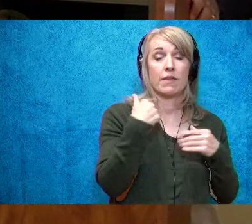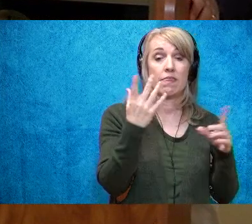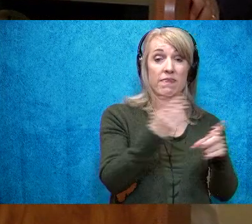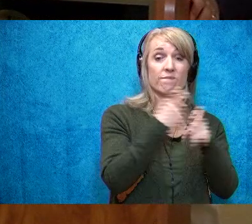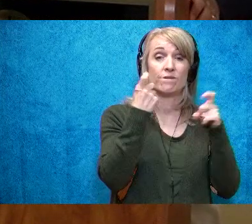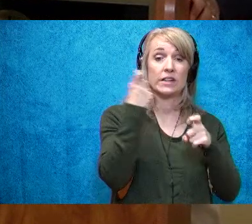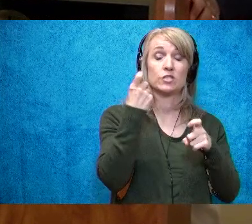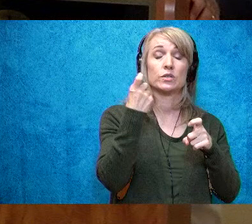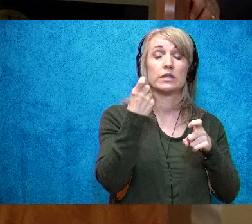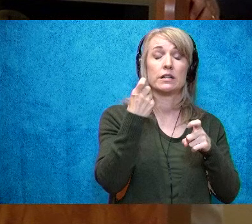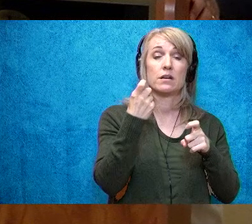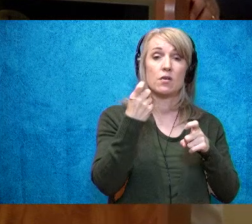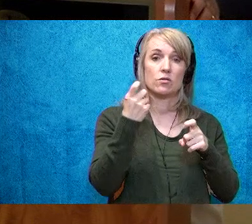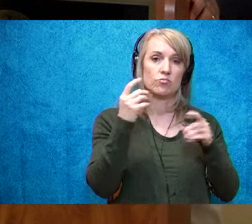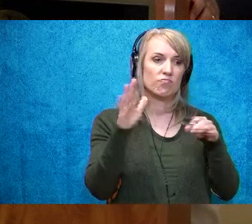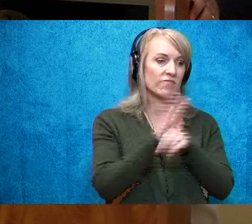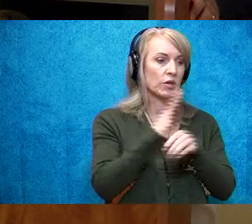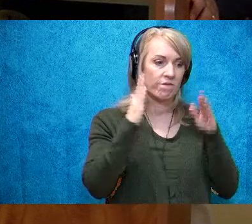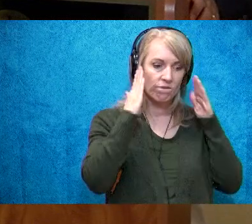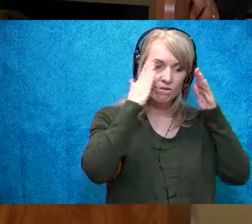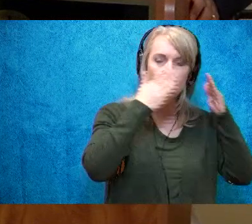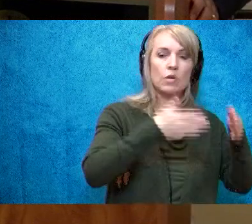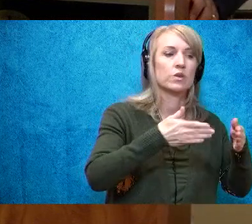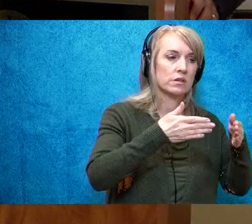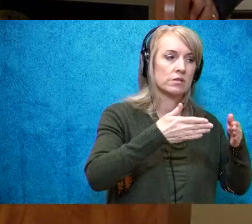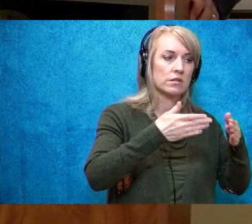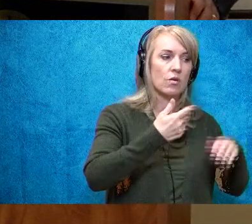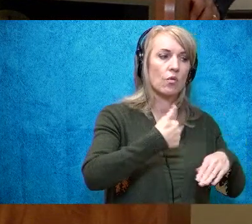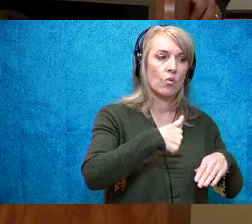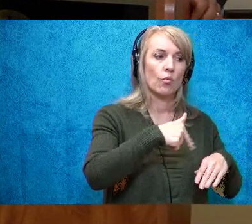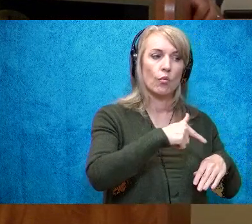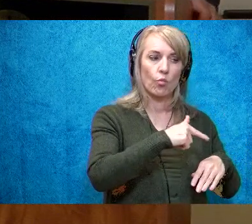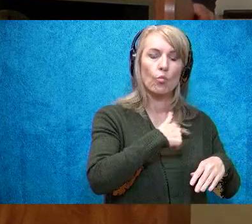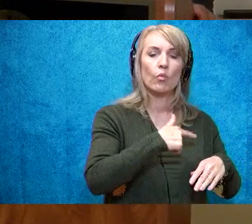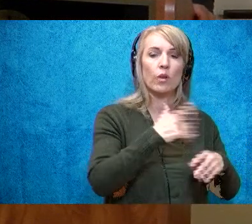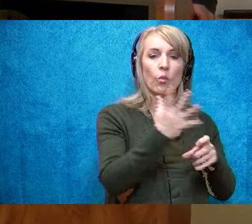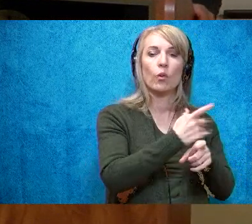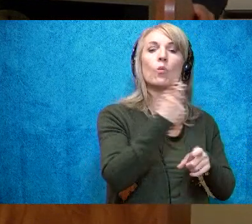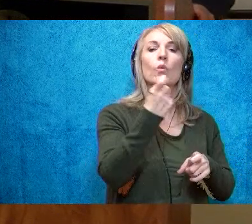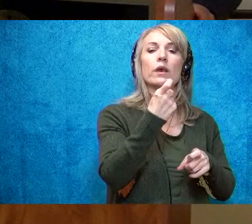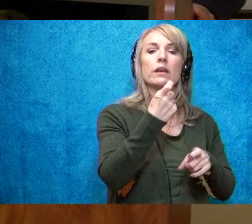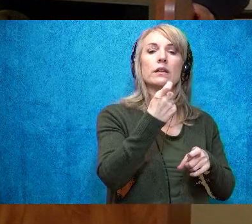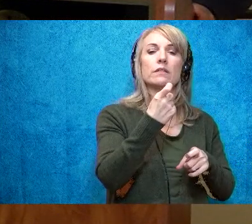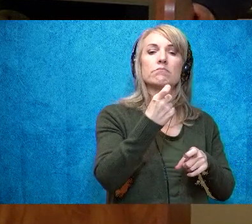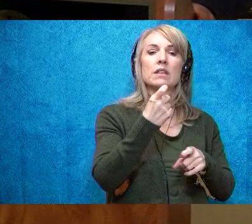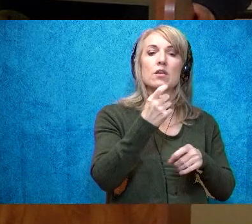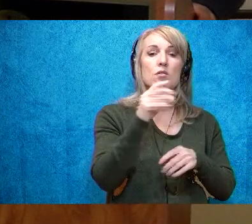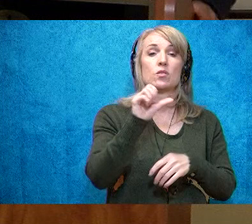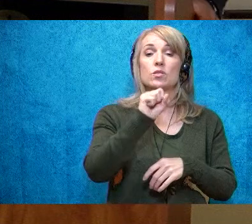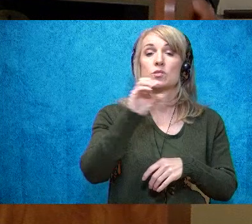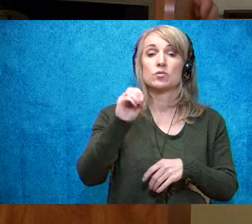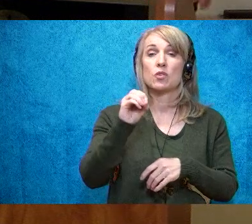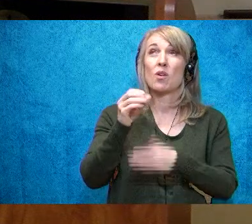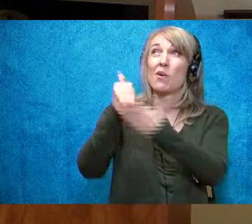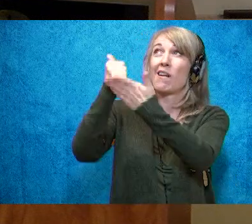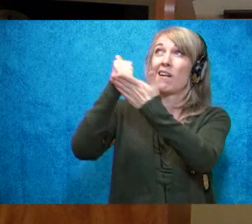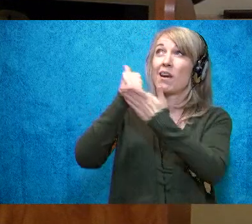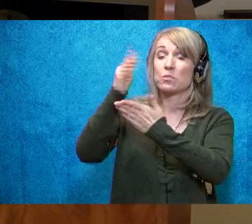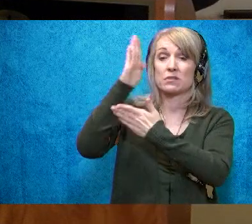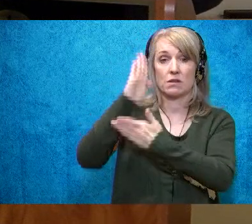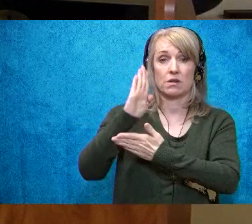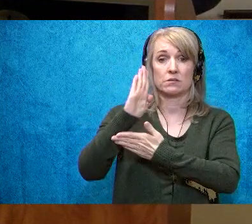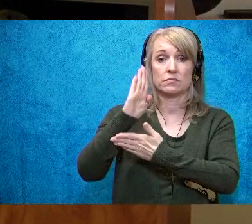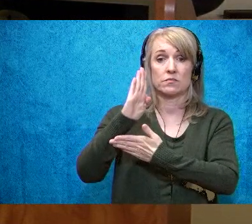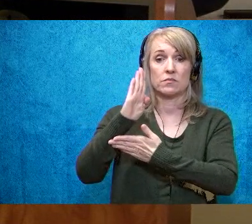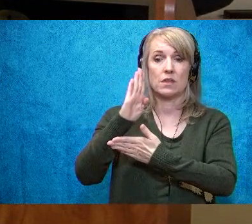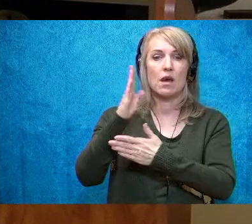the unbounding determination of our people, we will gain the inevitable triumph. So help us, God. Now I want you to notice in there, I